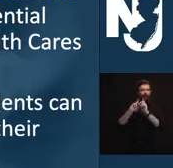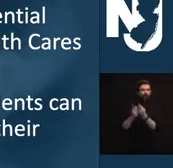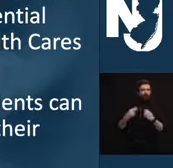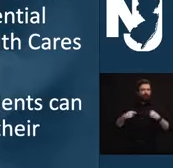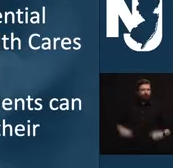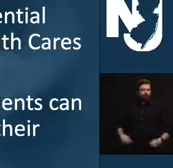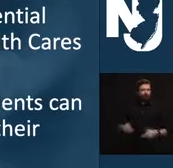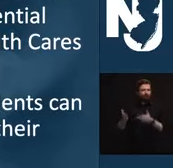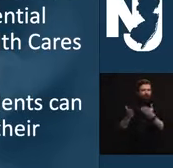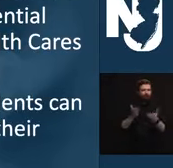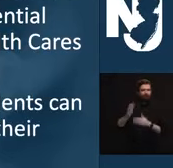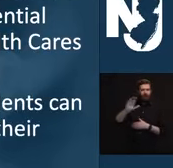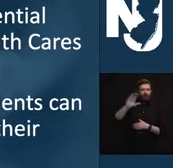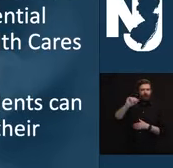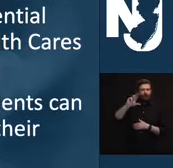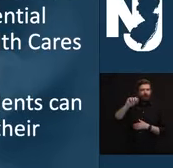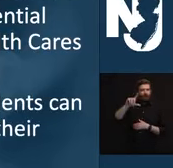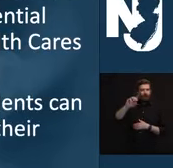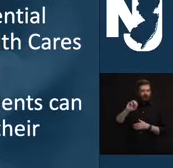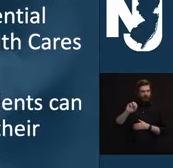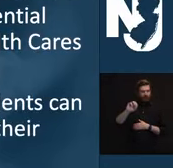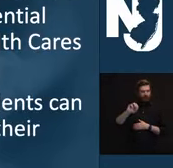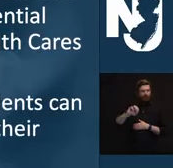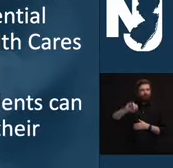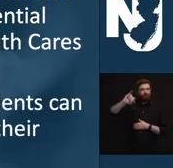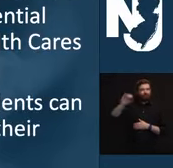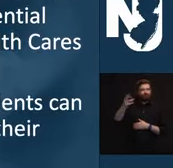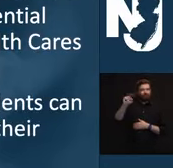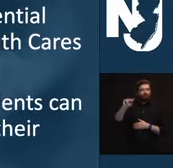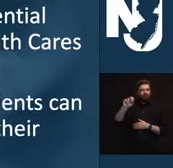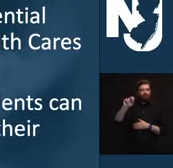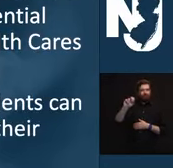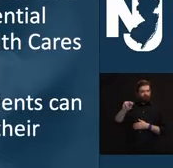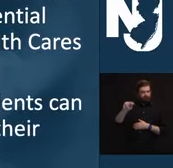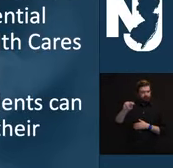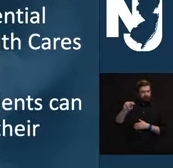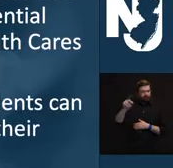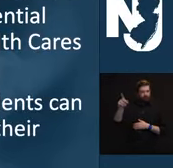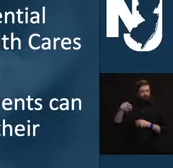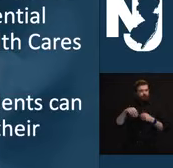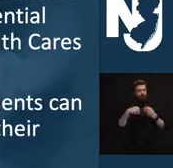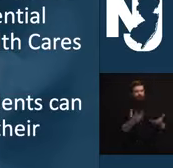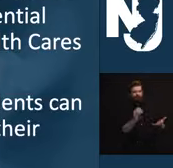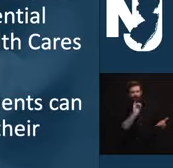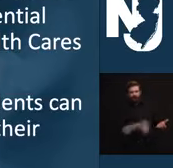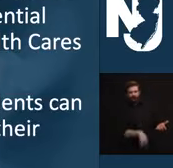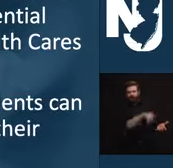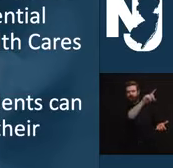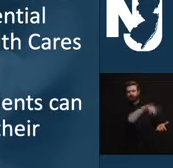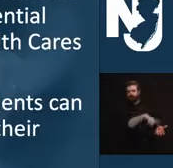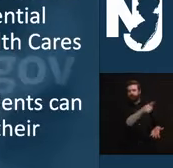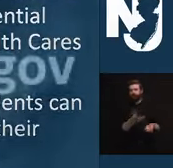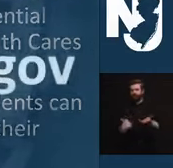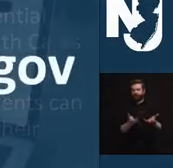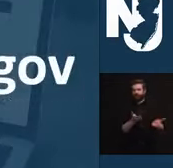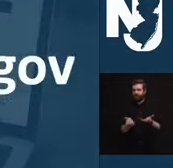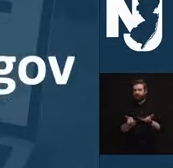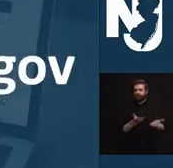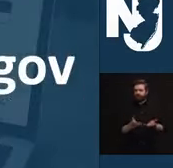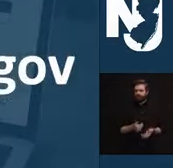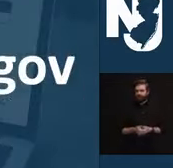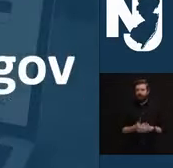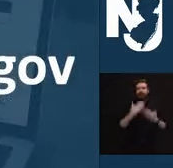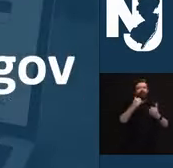her team and all of the DHS partners in providing this crucial service. And I thank each and every one of you